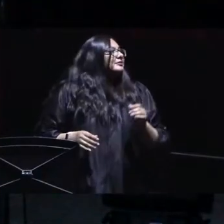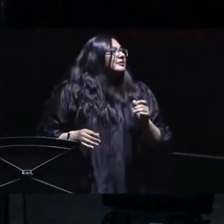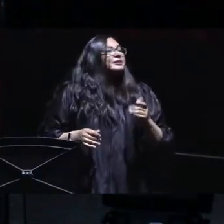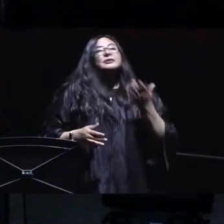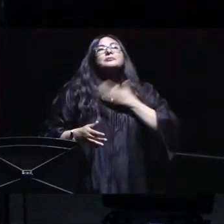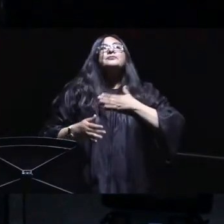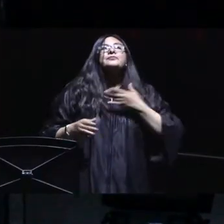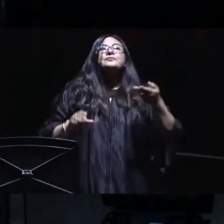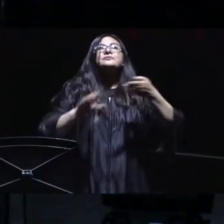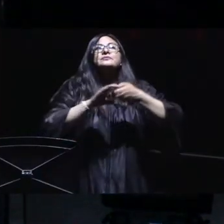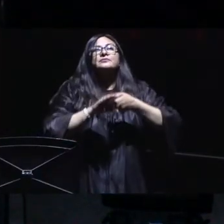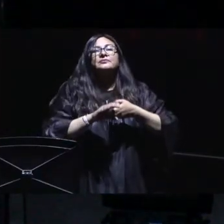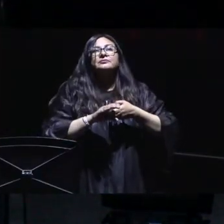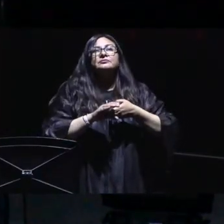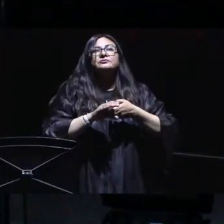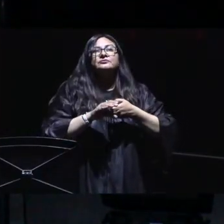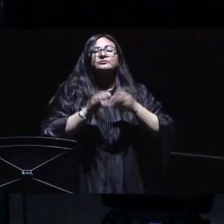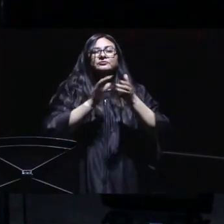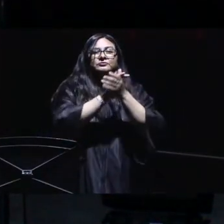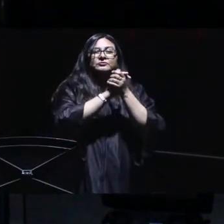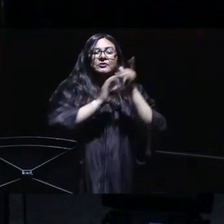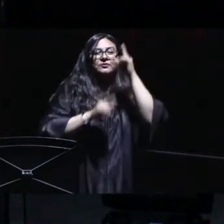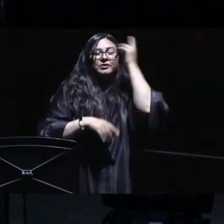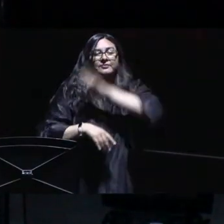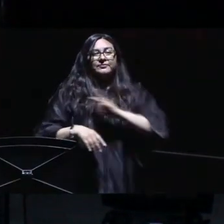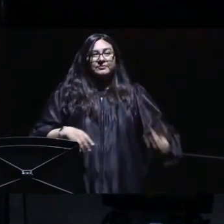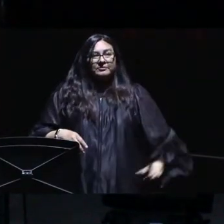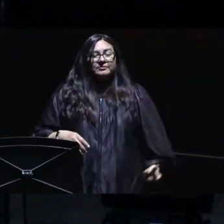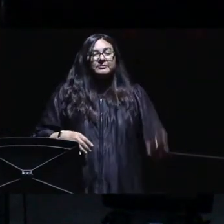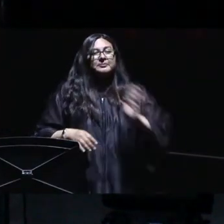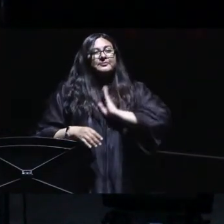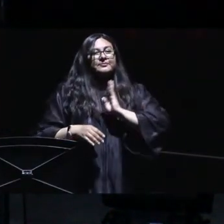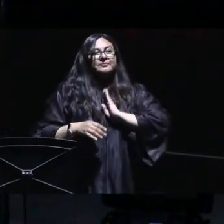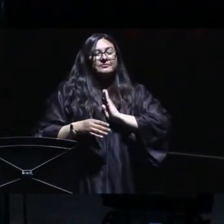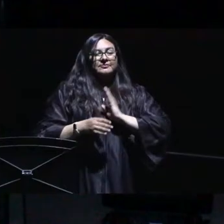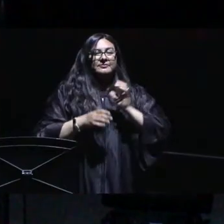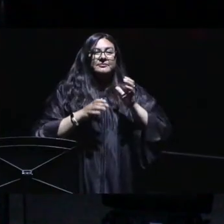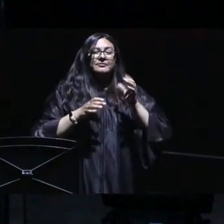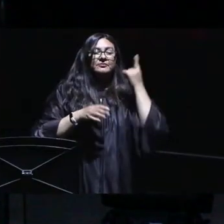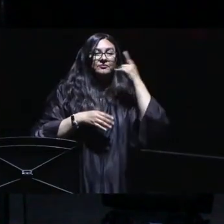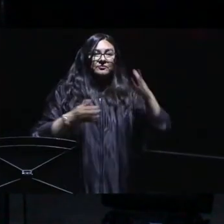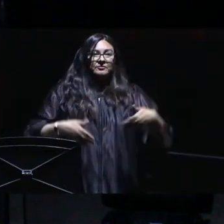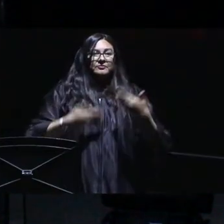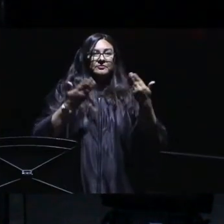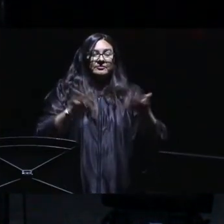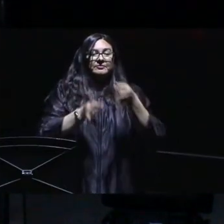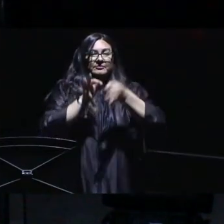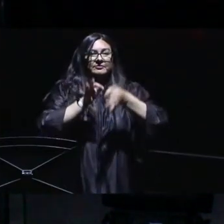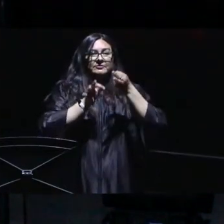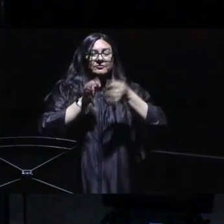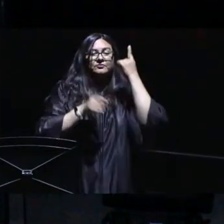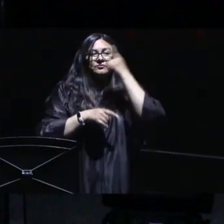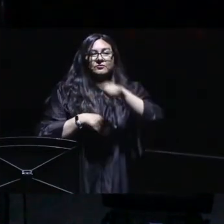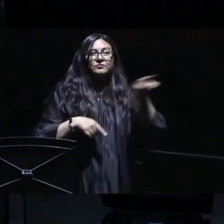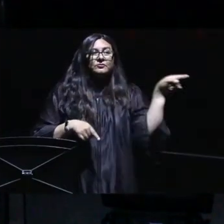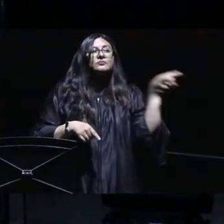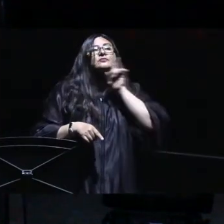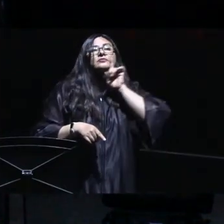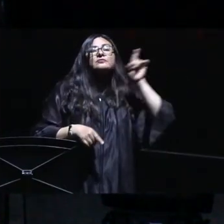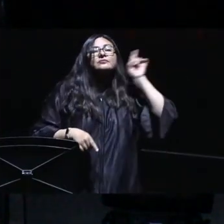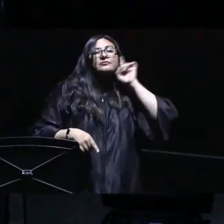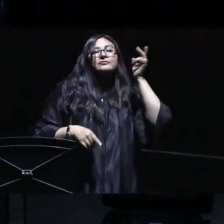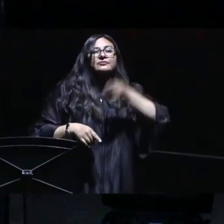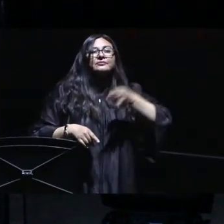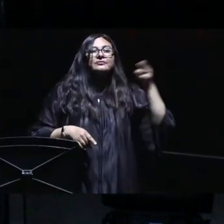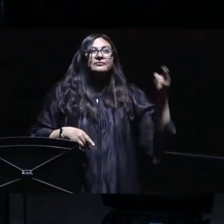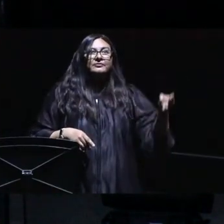Please join me in a round of applause for Victoria Garcia and Betsaida Chavez for providing the interpreting for those who are deaf or